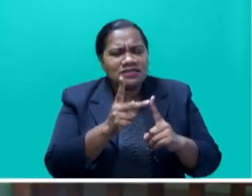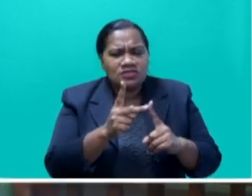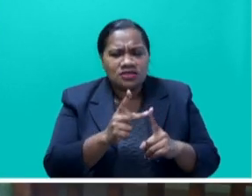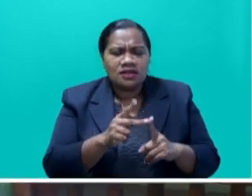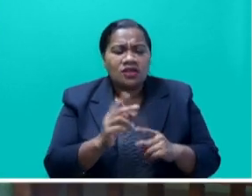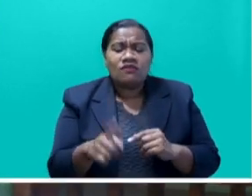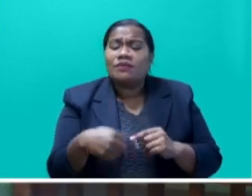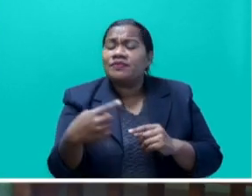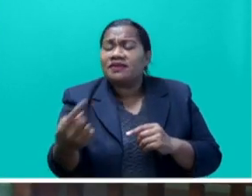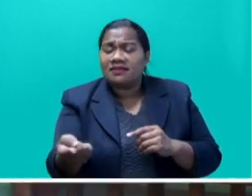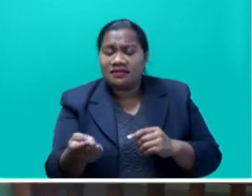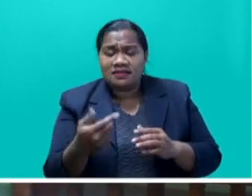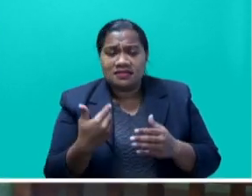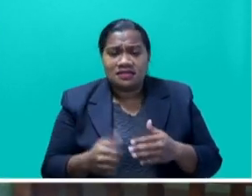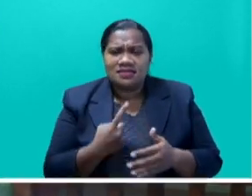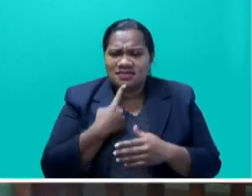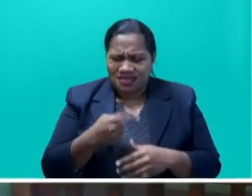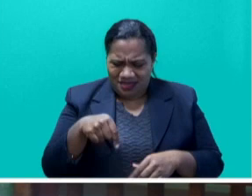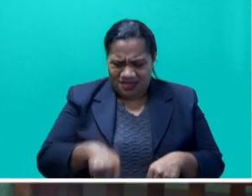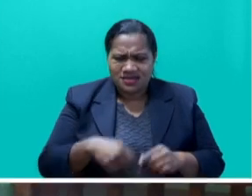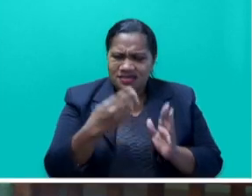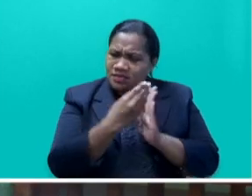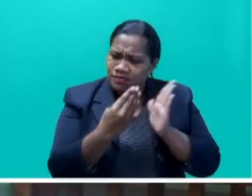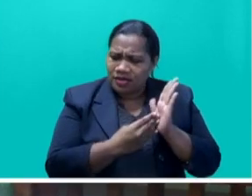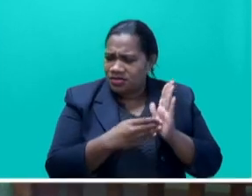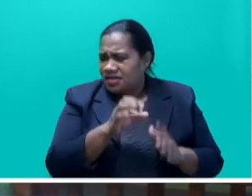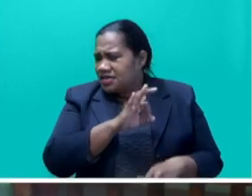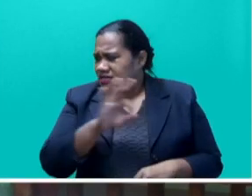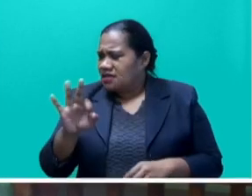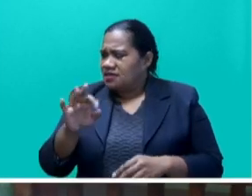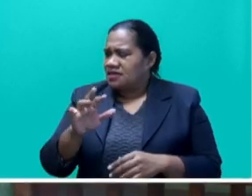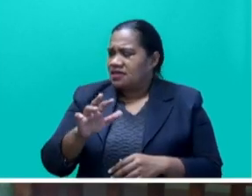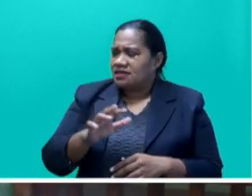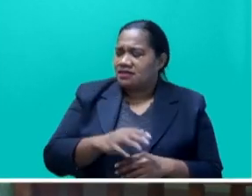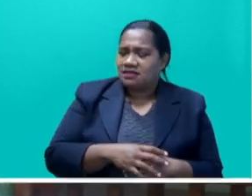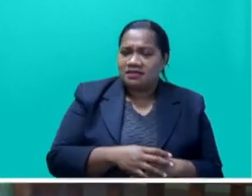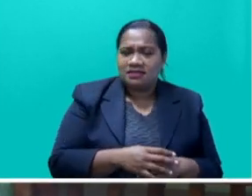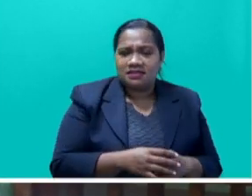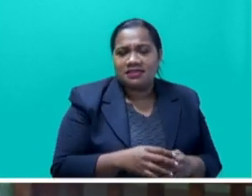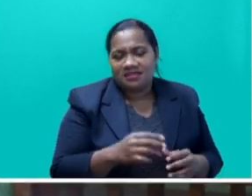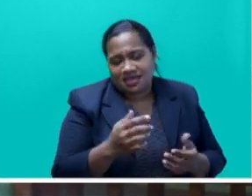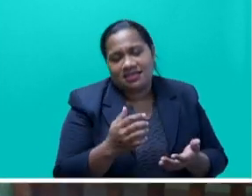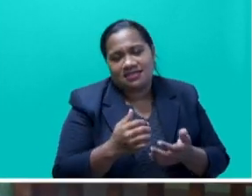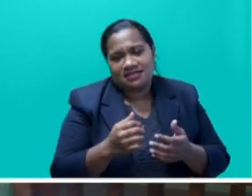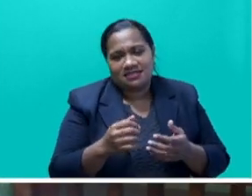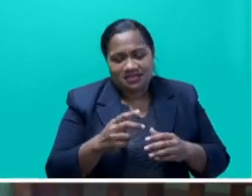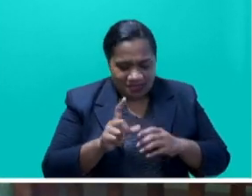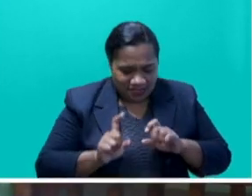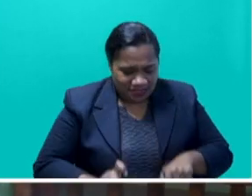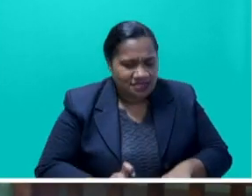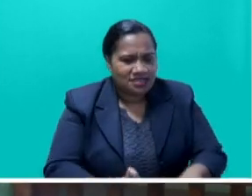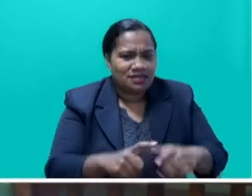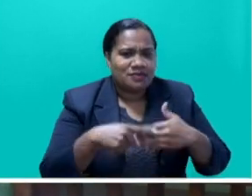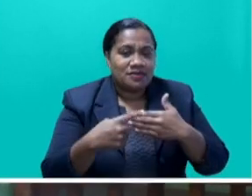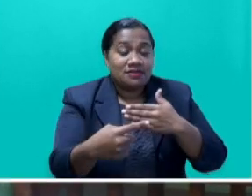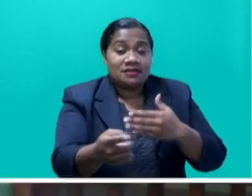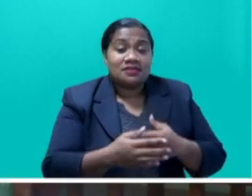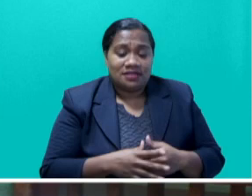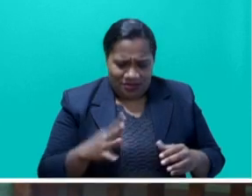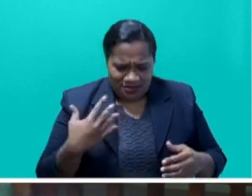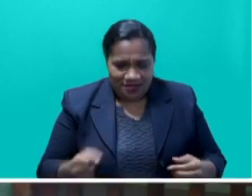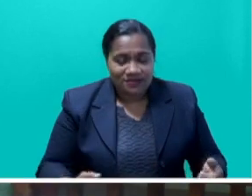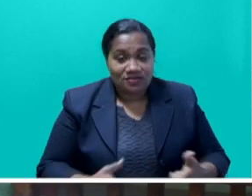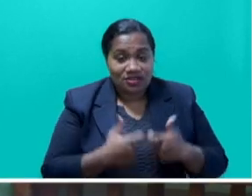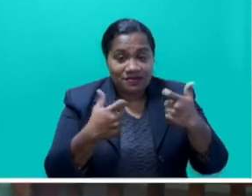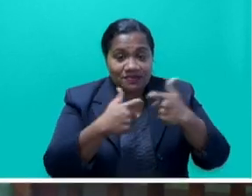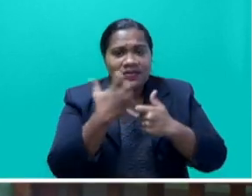budget is unsustainable and has significant fiscal challenge. Mr. Speaker, sir, I have one simple question to